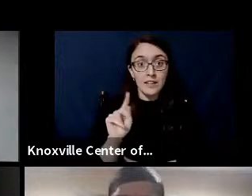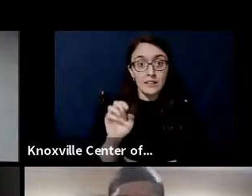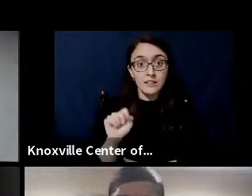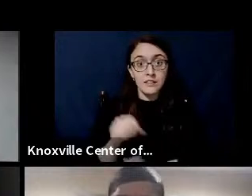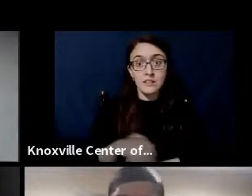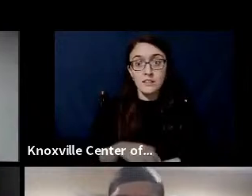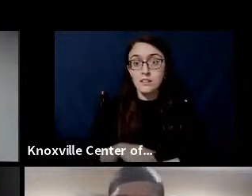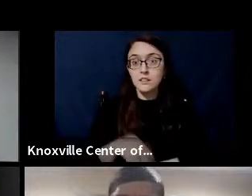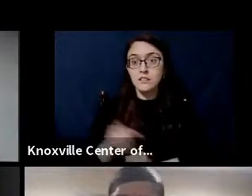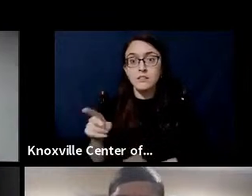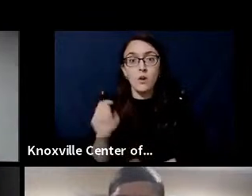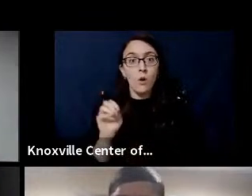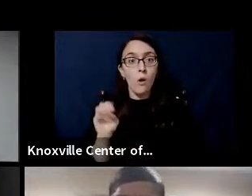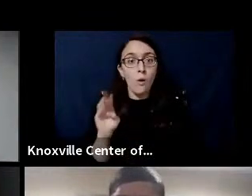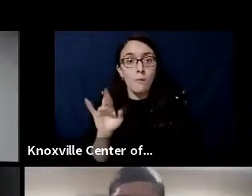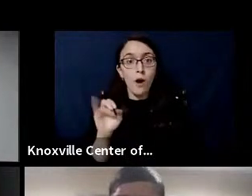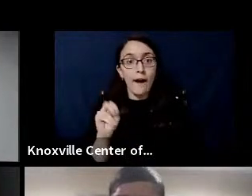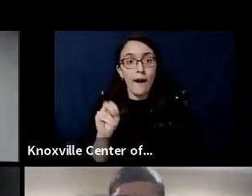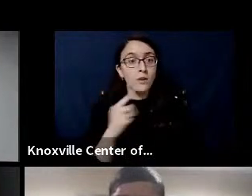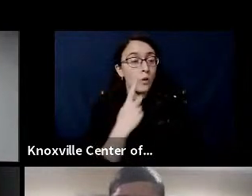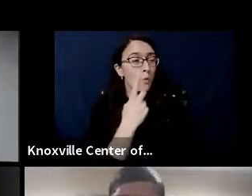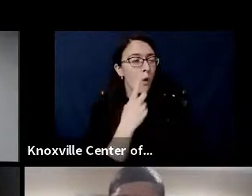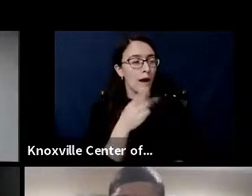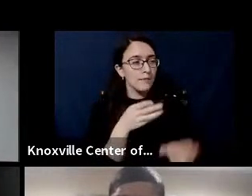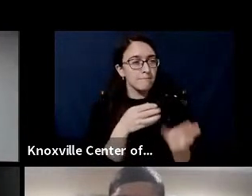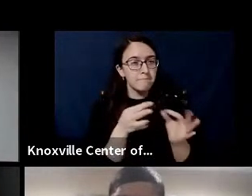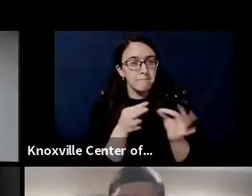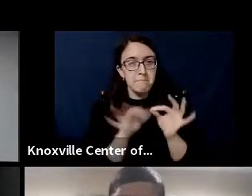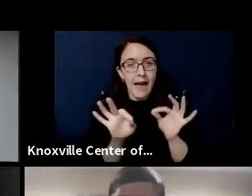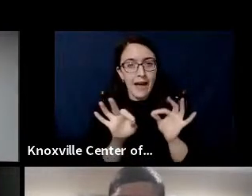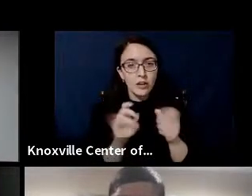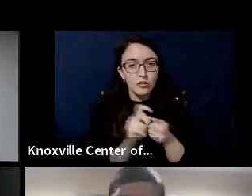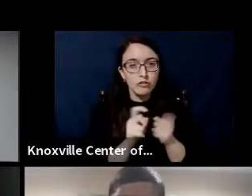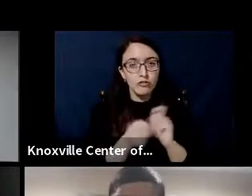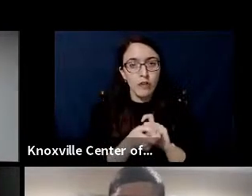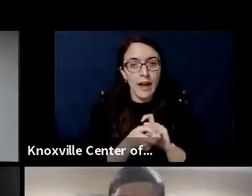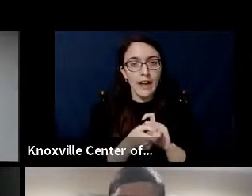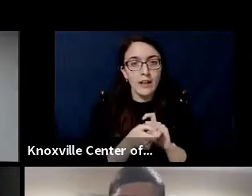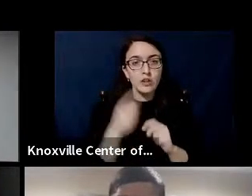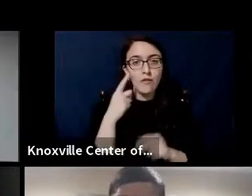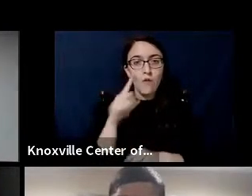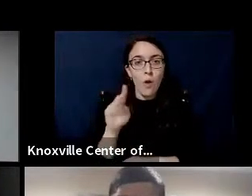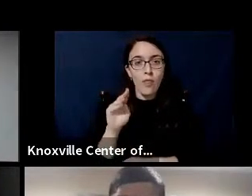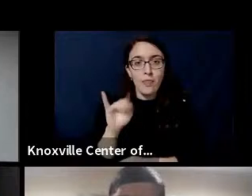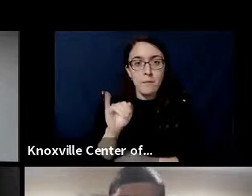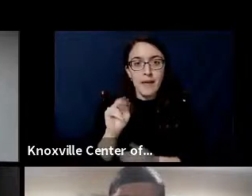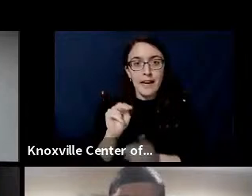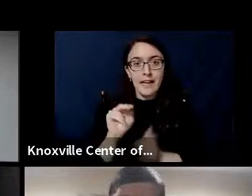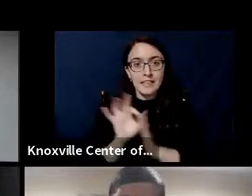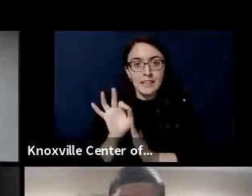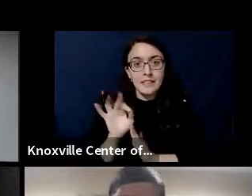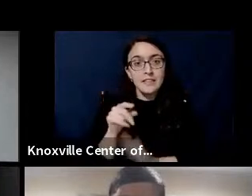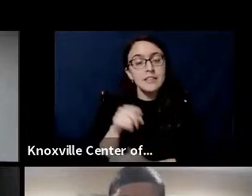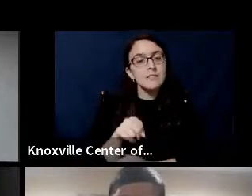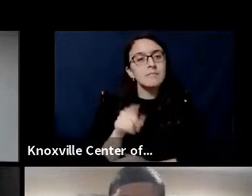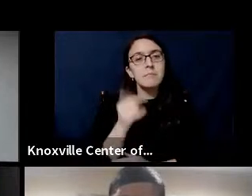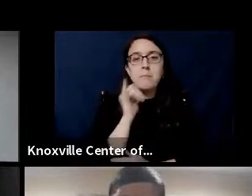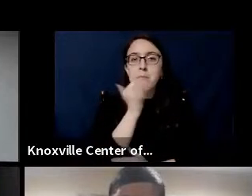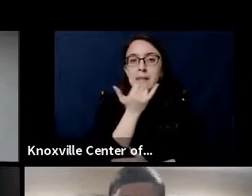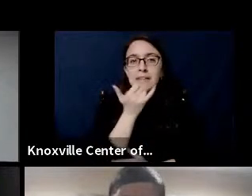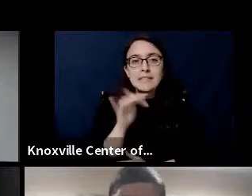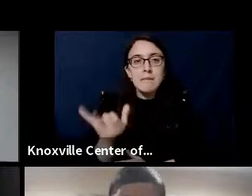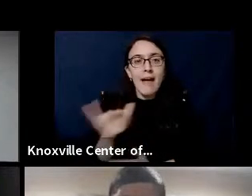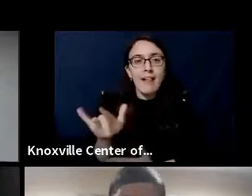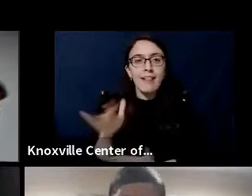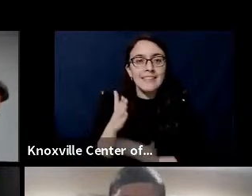One minor change, Dr. Gocher, in the second set of minutes, there's just a misspelling. Section 5,